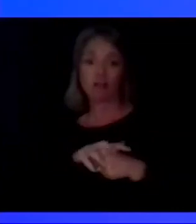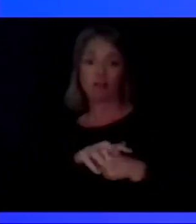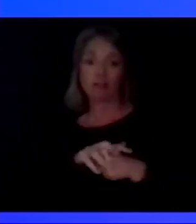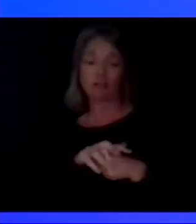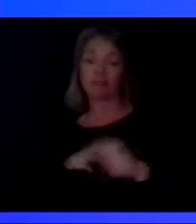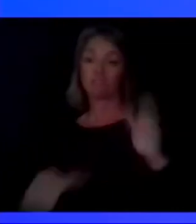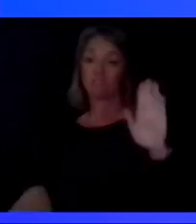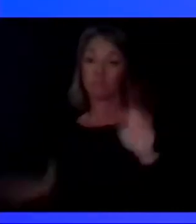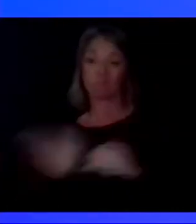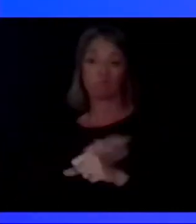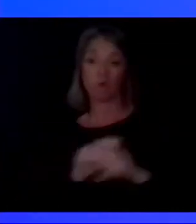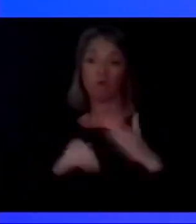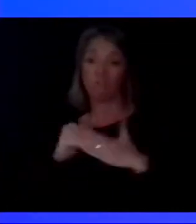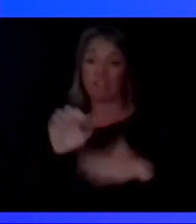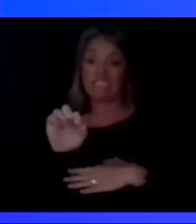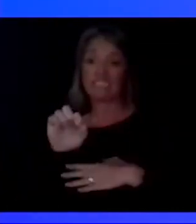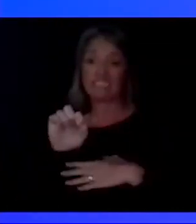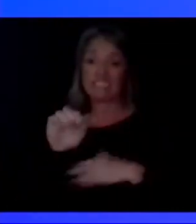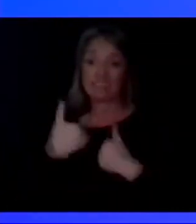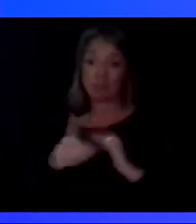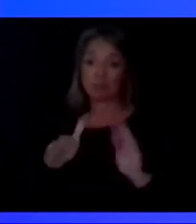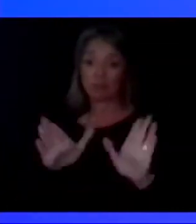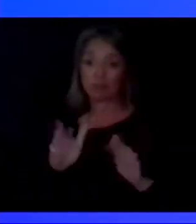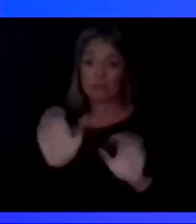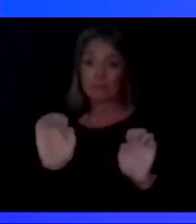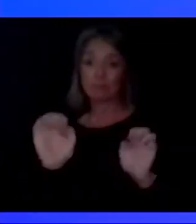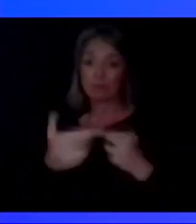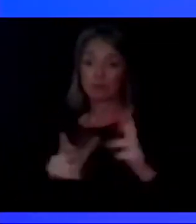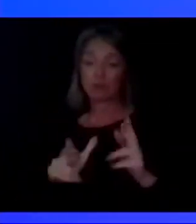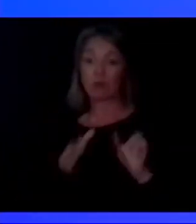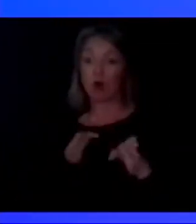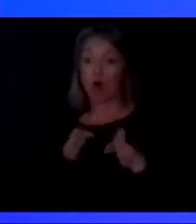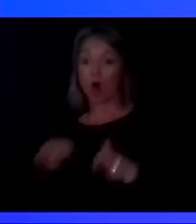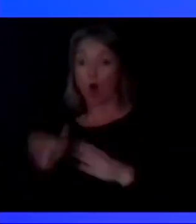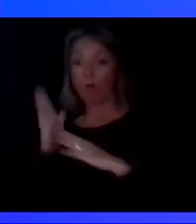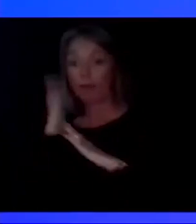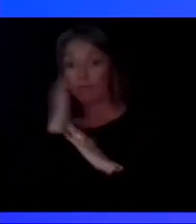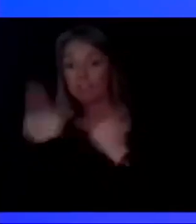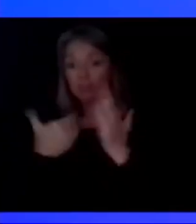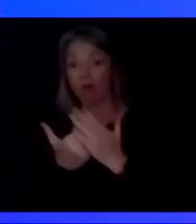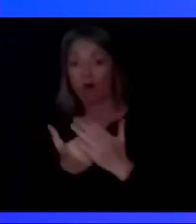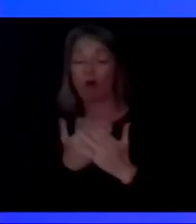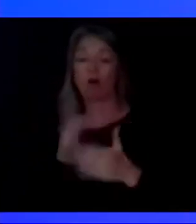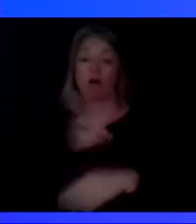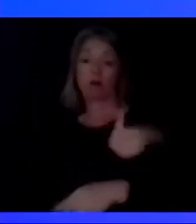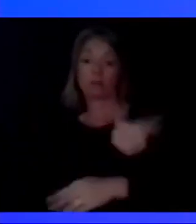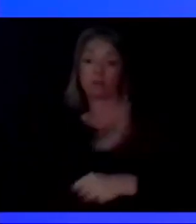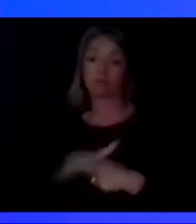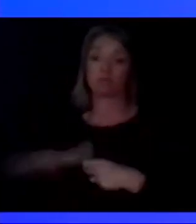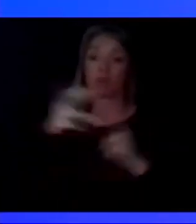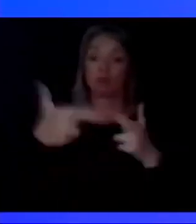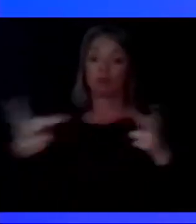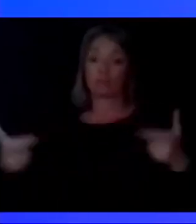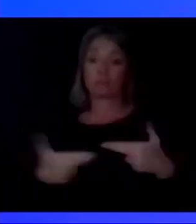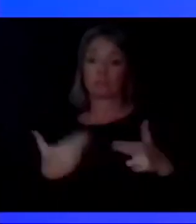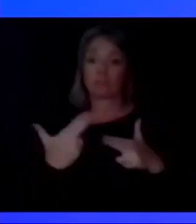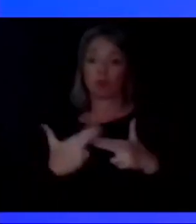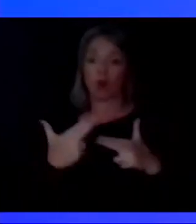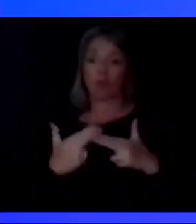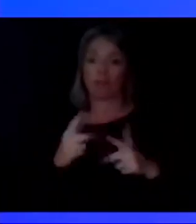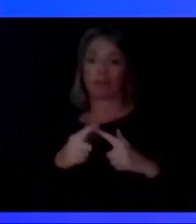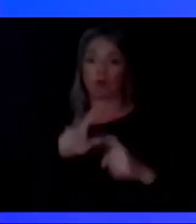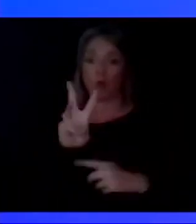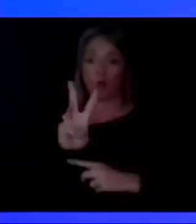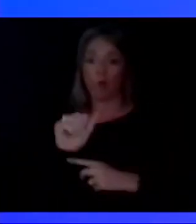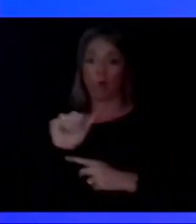EDs. So hallway beds are a real thing in all the hospital EDs across the region. We call it wall time, which is the time that the EMS crew has to